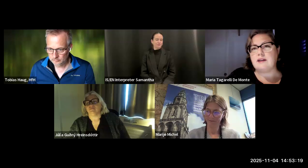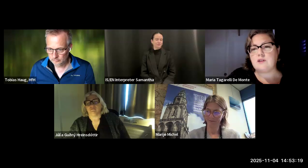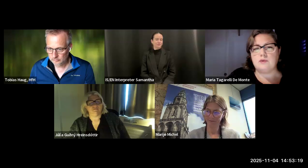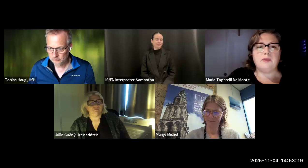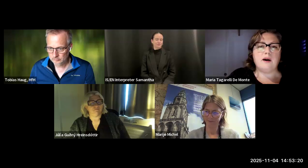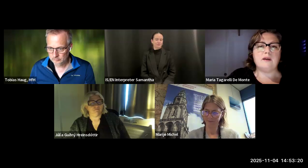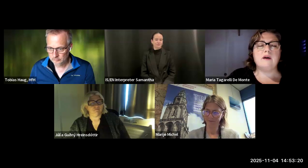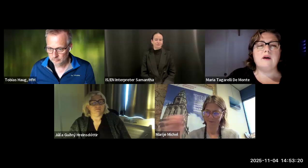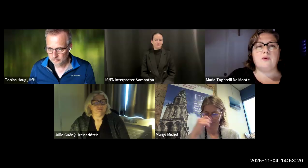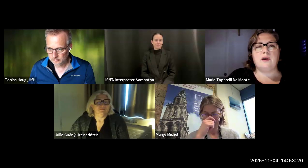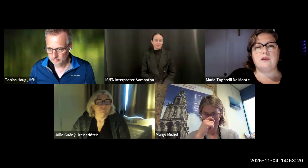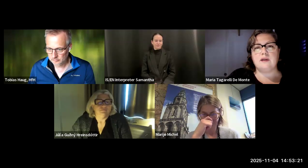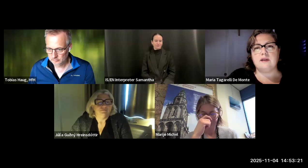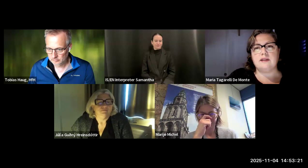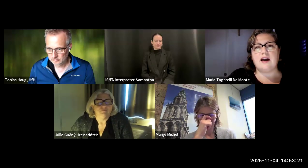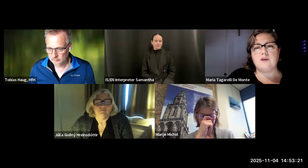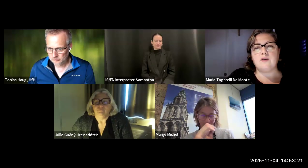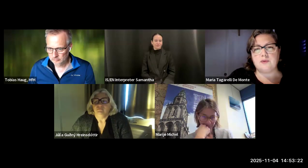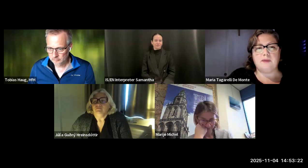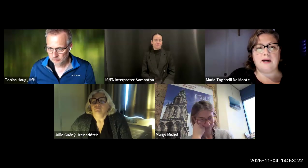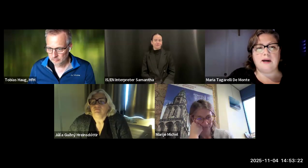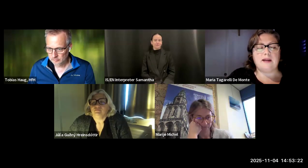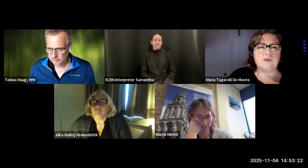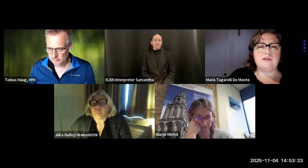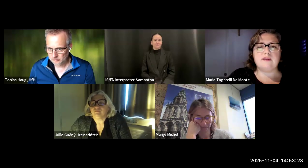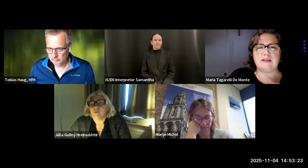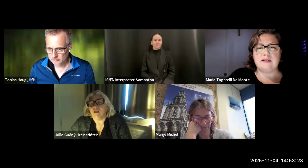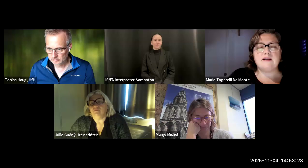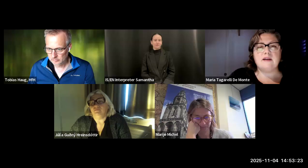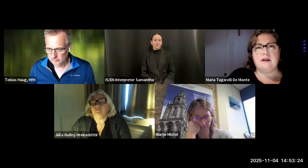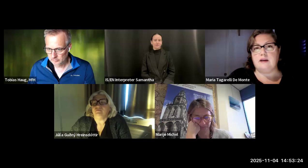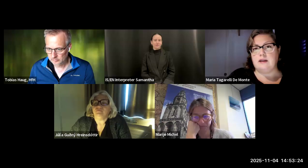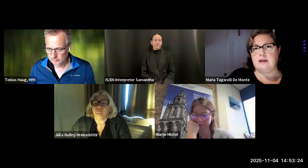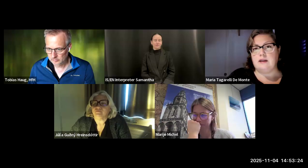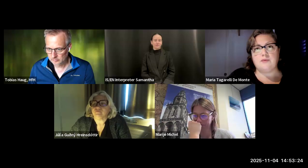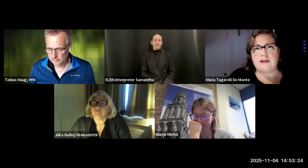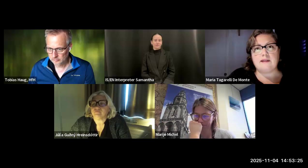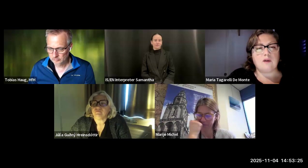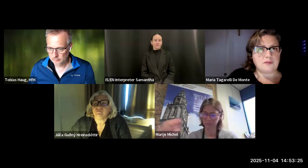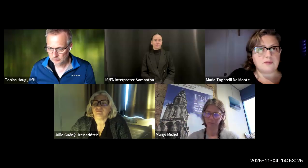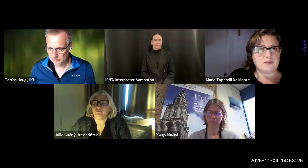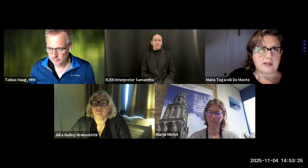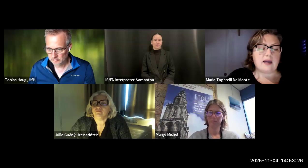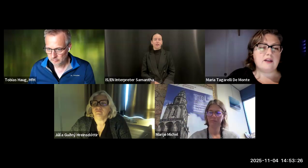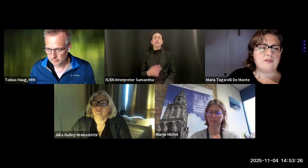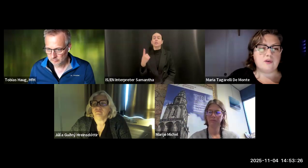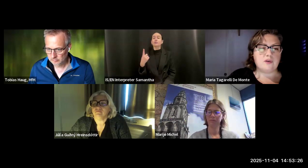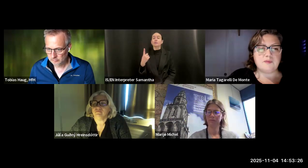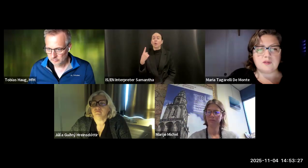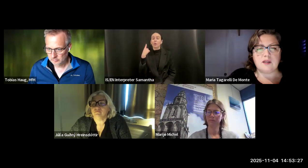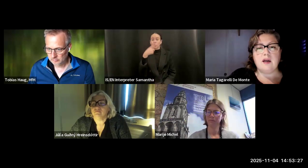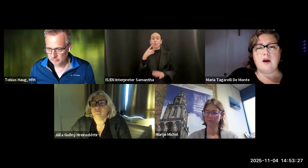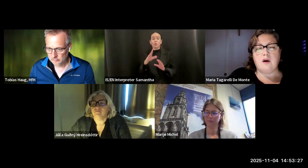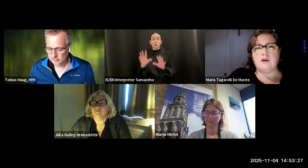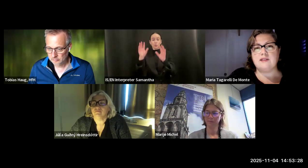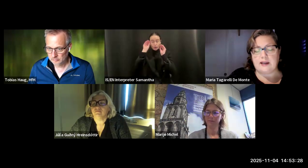I exclude the part where the output by the student is in writing or speaking, and I